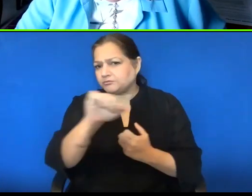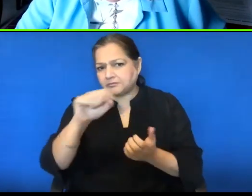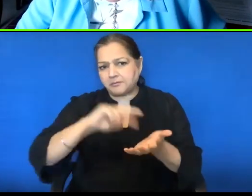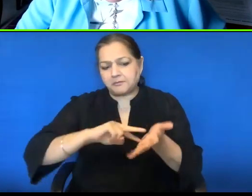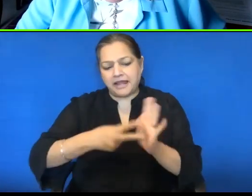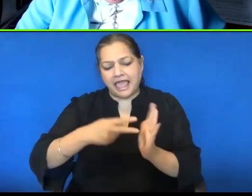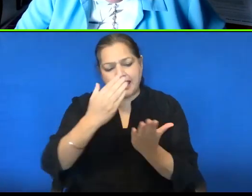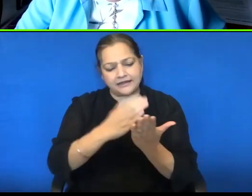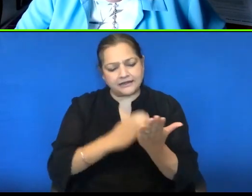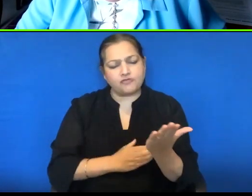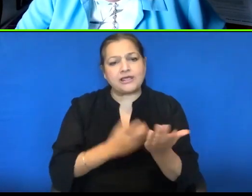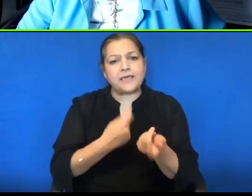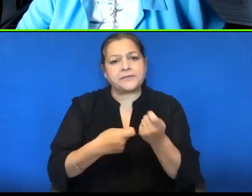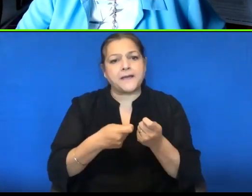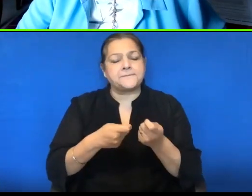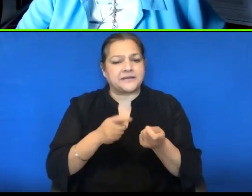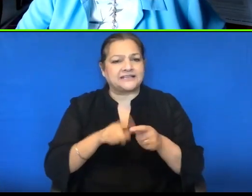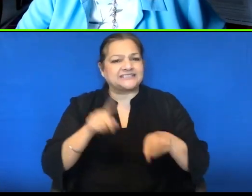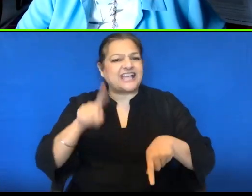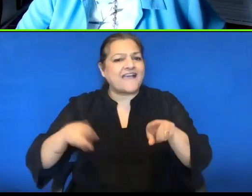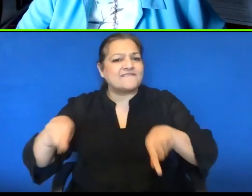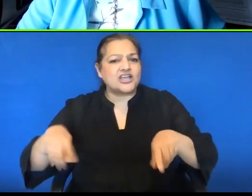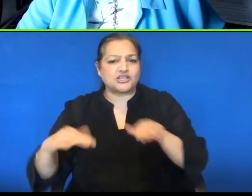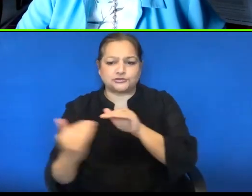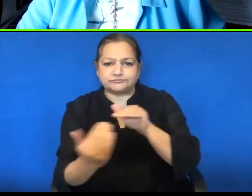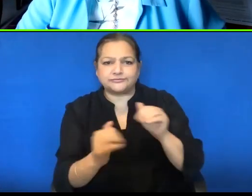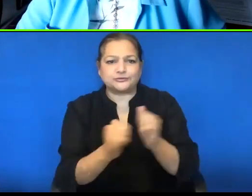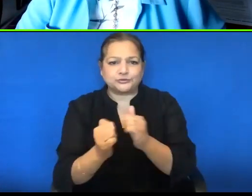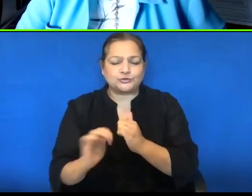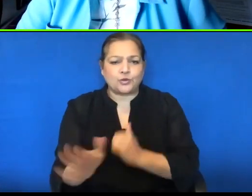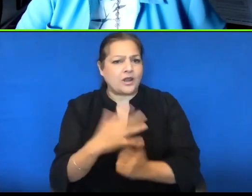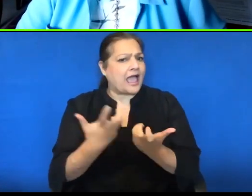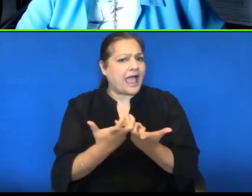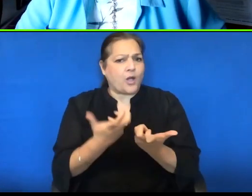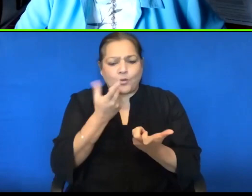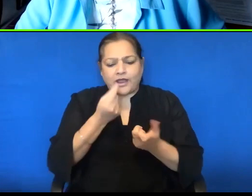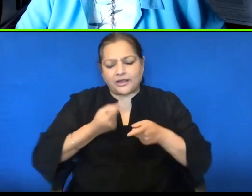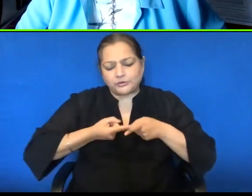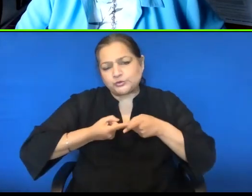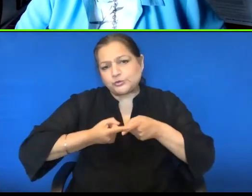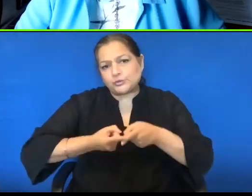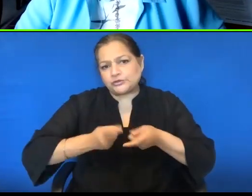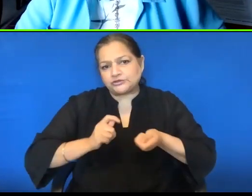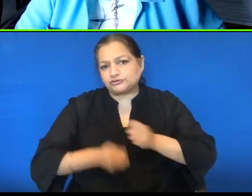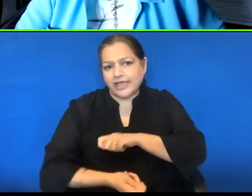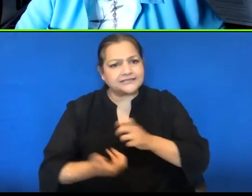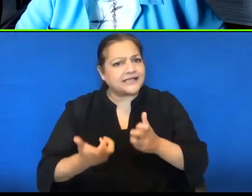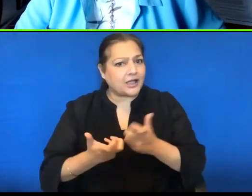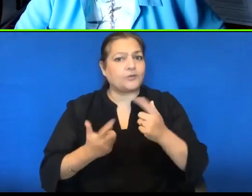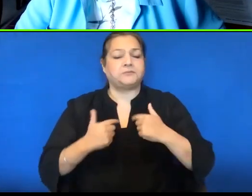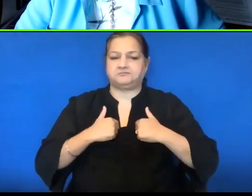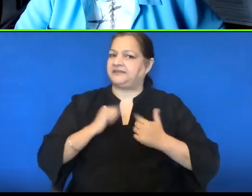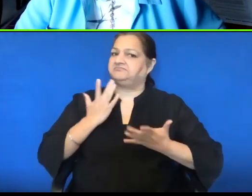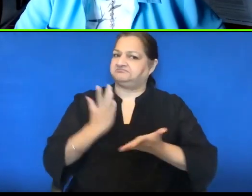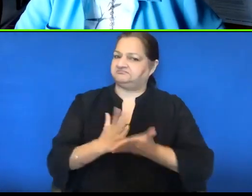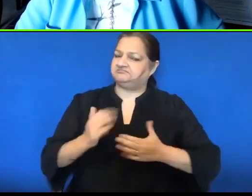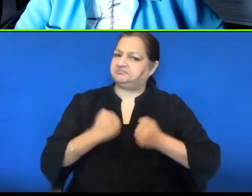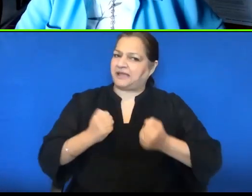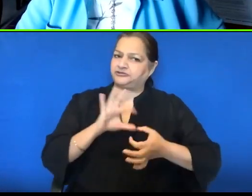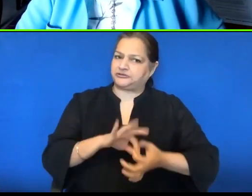that curriculum, and how soon would you look to introduce change? And this is a subject after my heart. So where do the life skills come